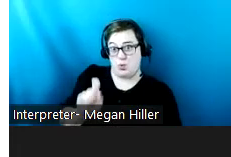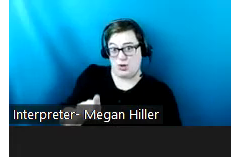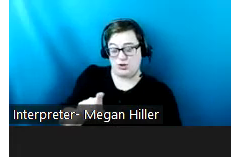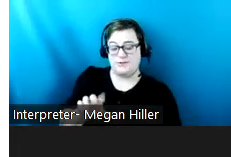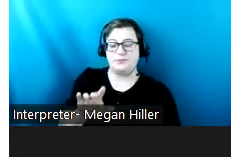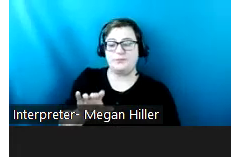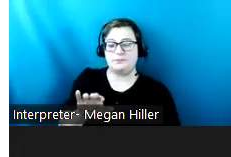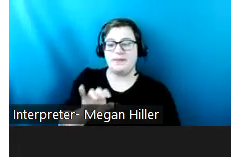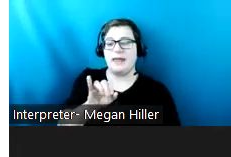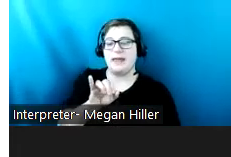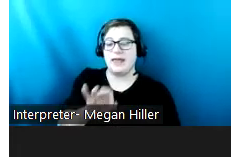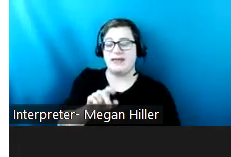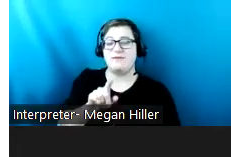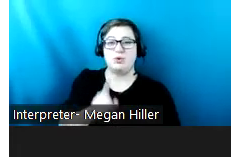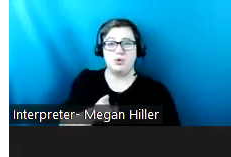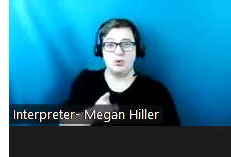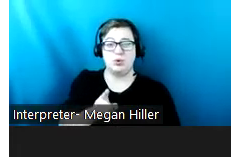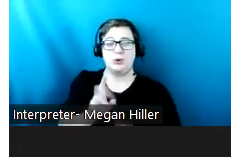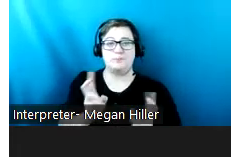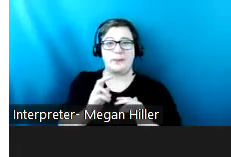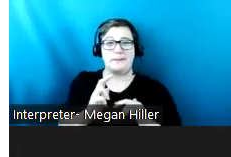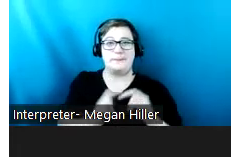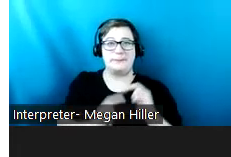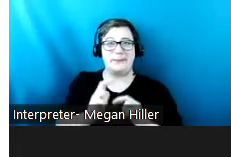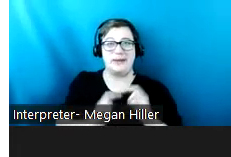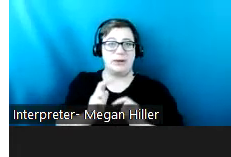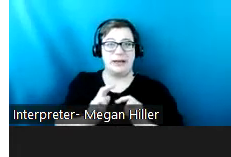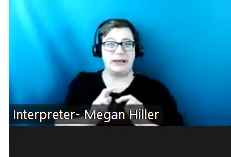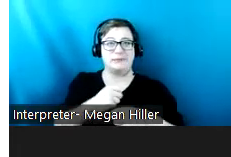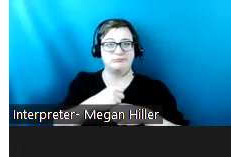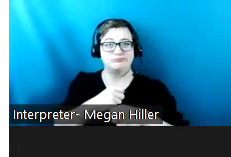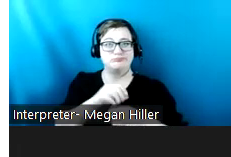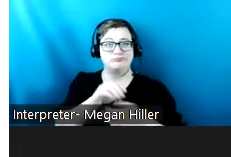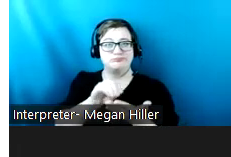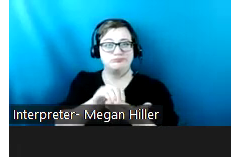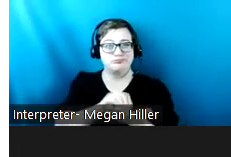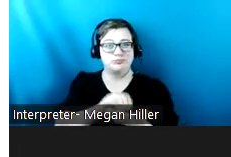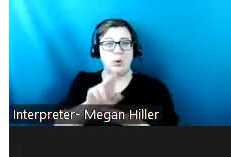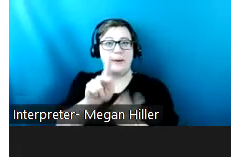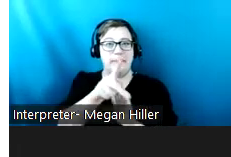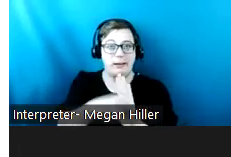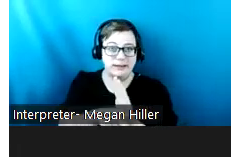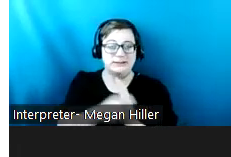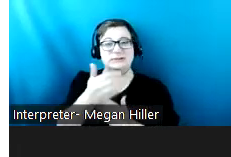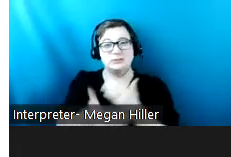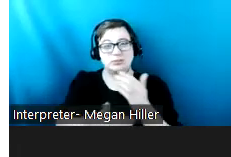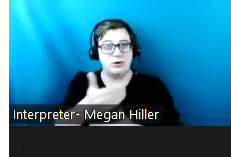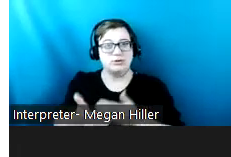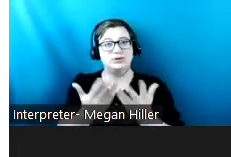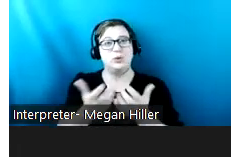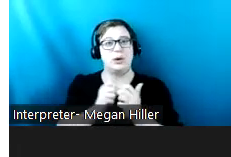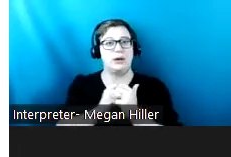you're building your policies or your process to be in compliance